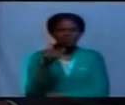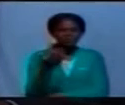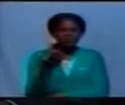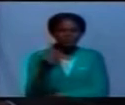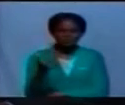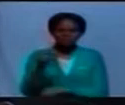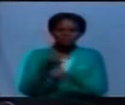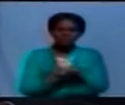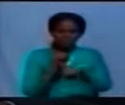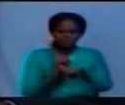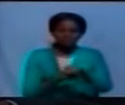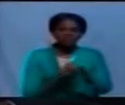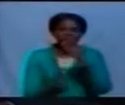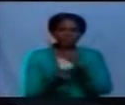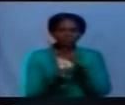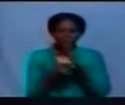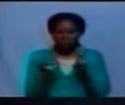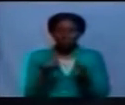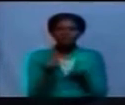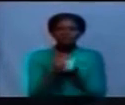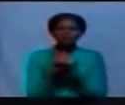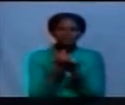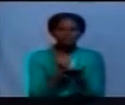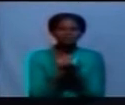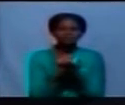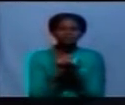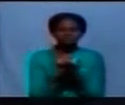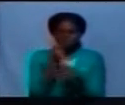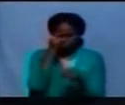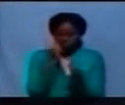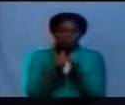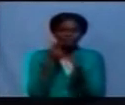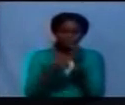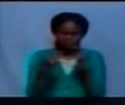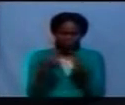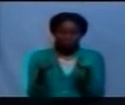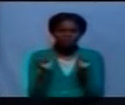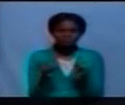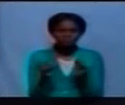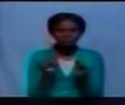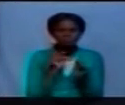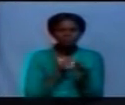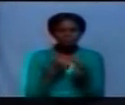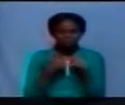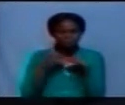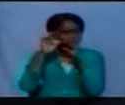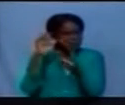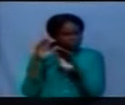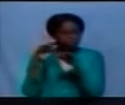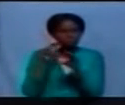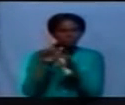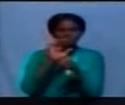the long-term effect... It should have helped you. It should have helped us. It should help you. Yeah, because what would have happened is definitely would have expected that the state reserve